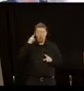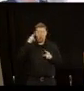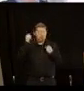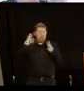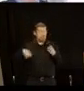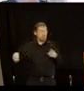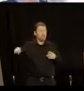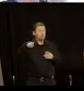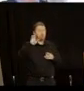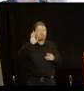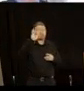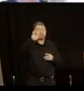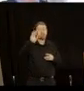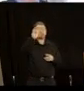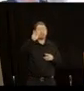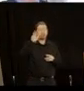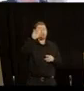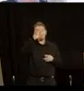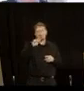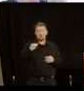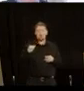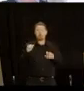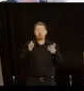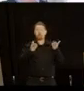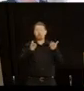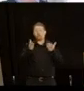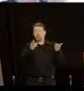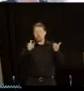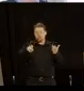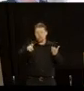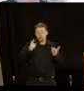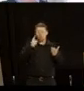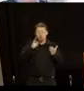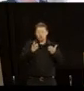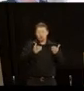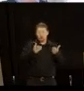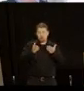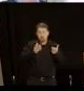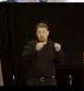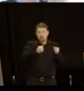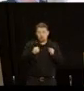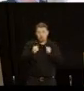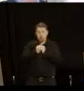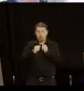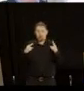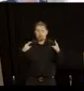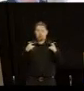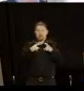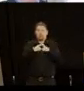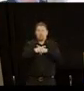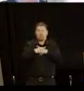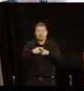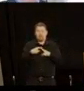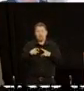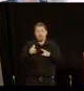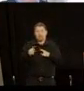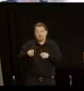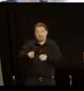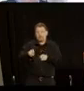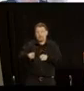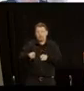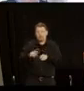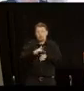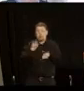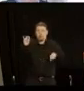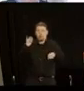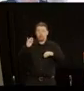for overlaid resources to serve individuals with increasingly complex needs at the earliest moment possible. And we